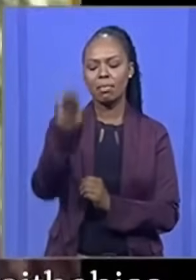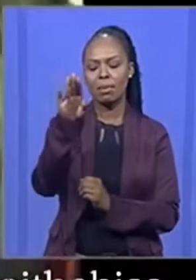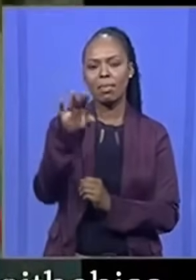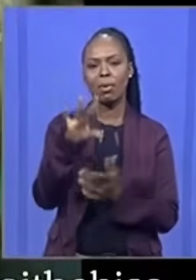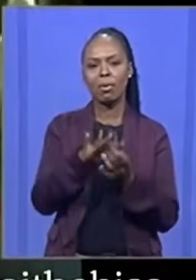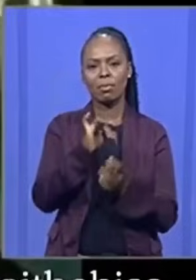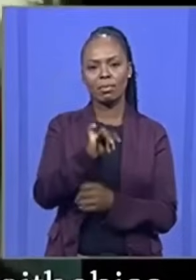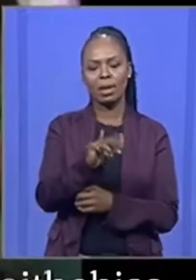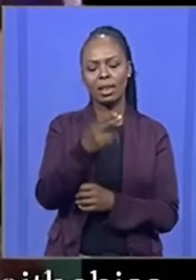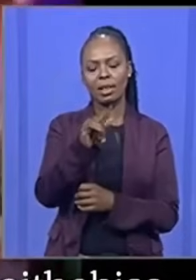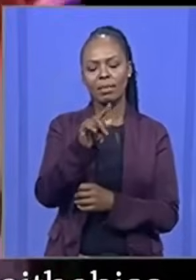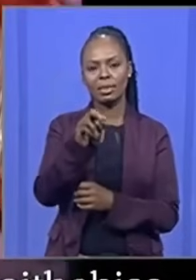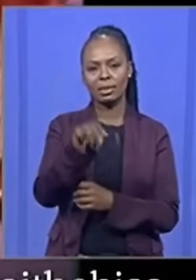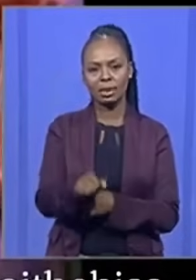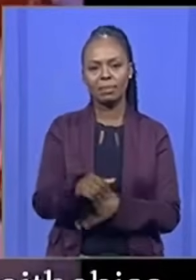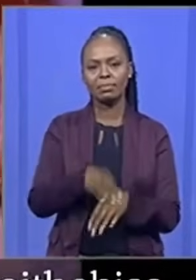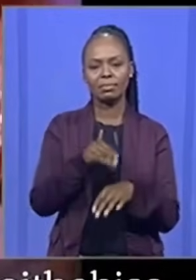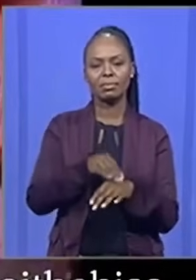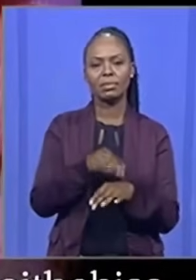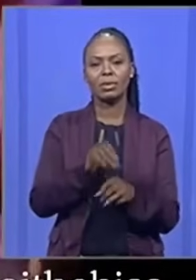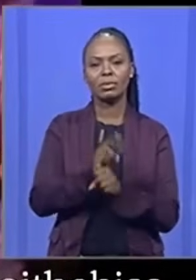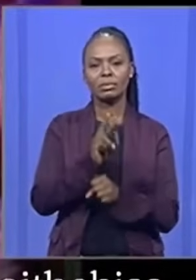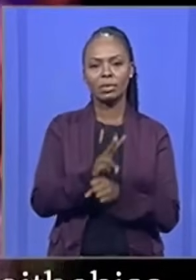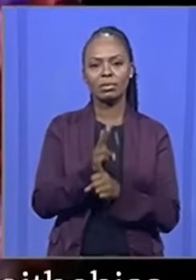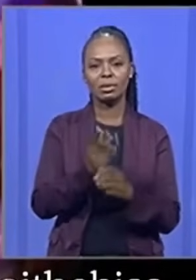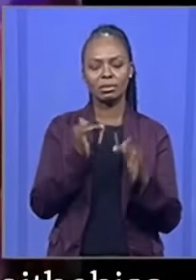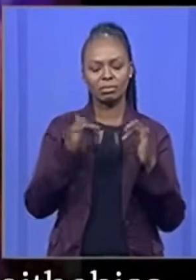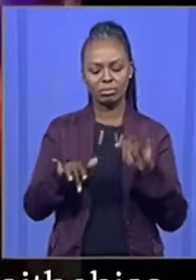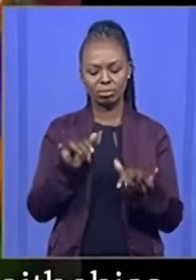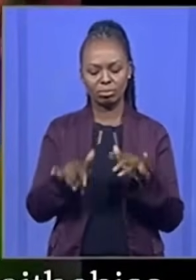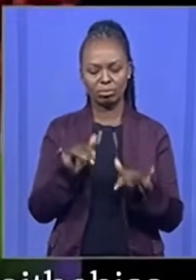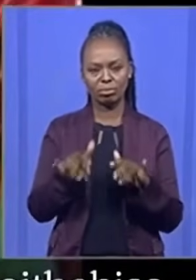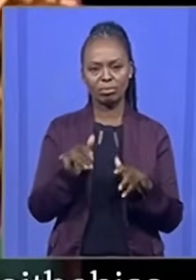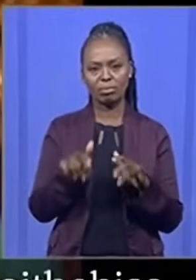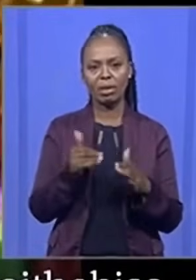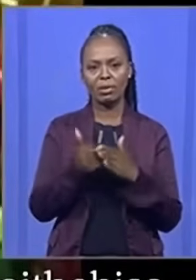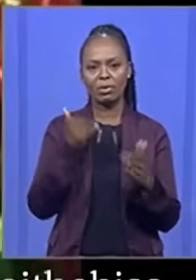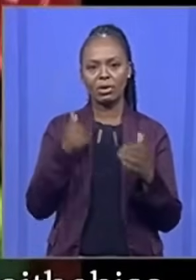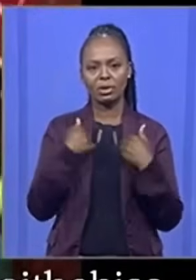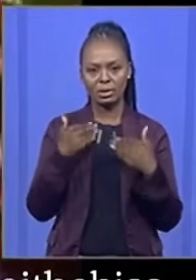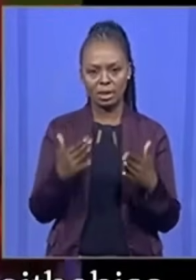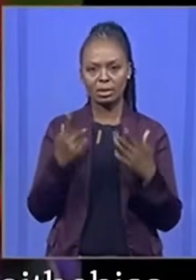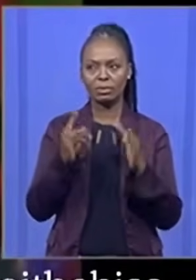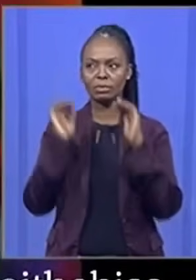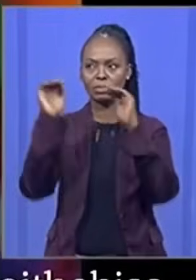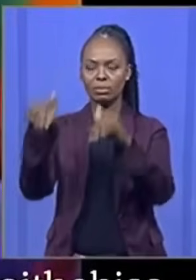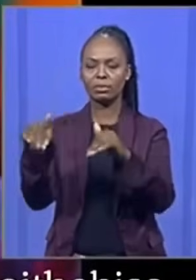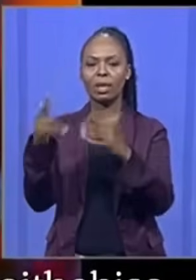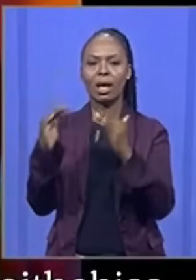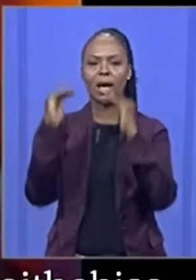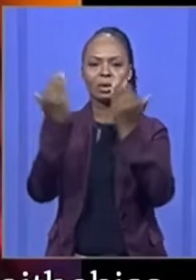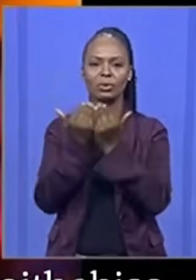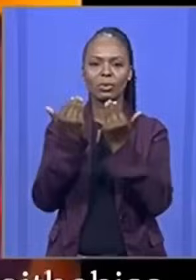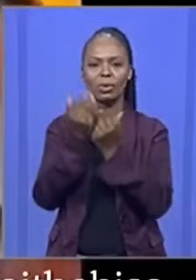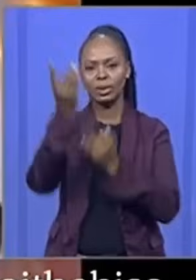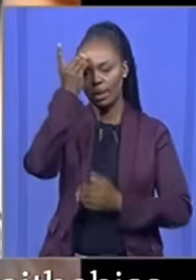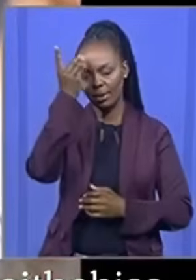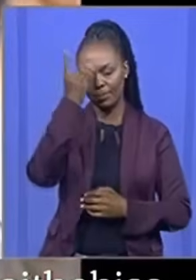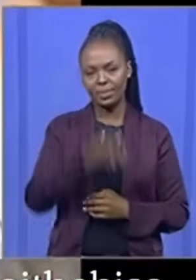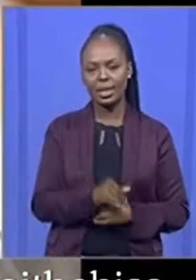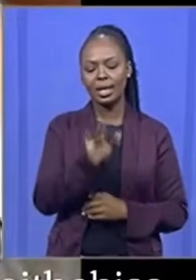le dilemo tse 12 o ile a qala ho ithuta o letsa katara pele ile kena sekolo se phahameng sa Durban. Ka